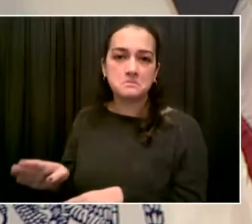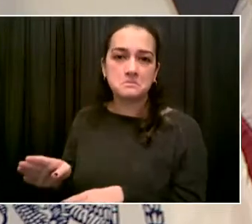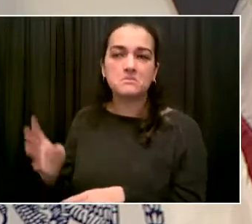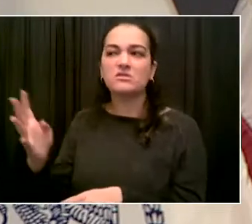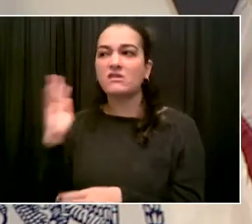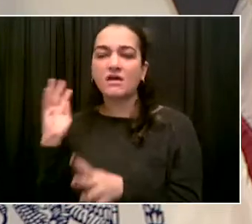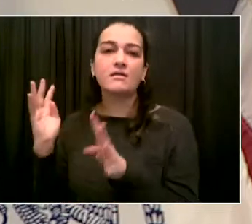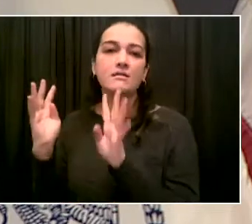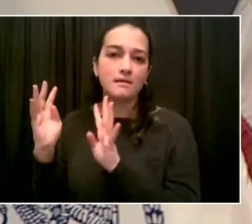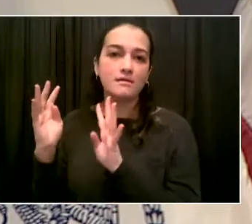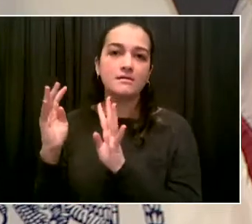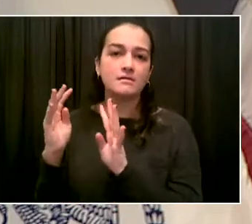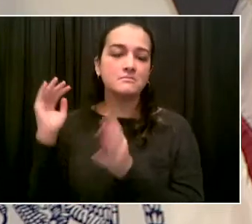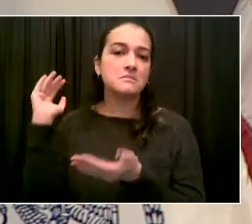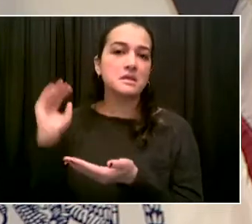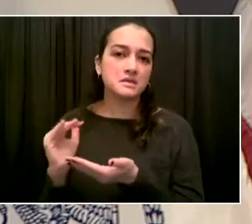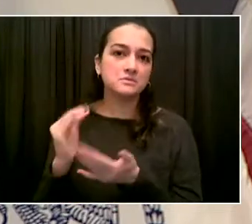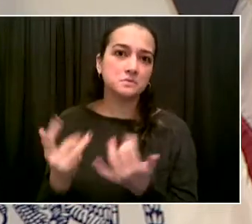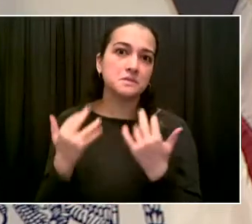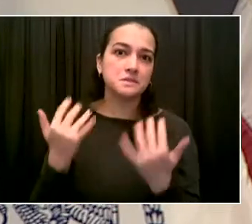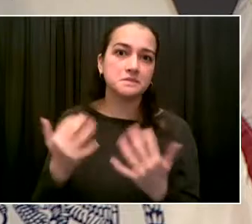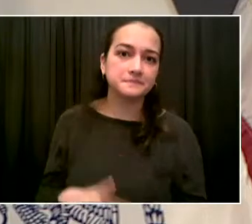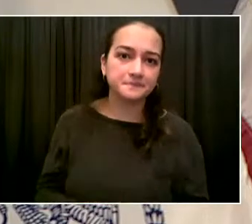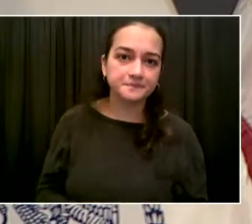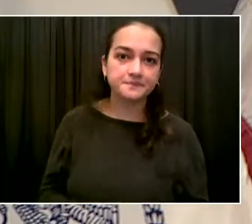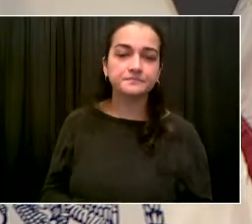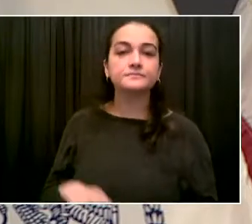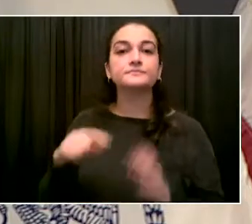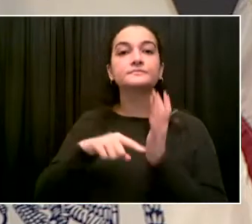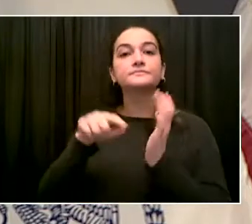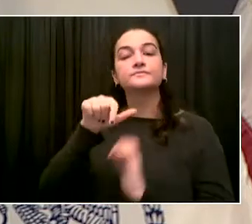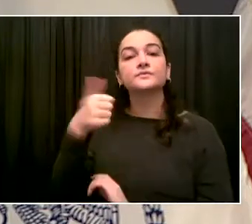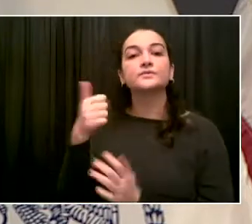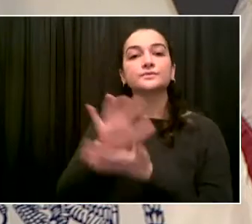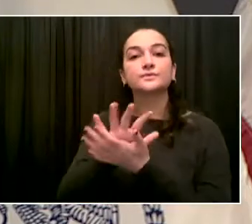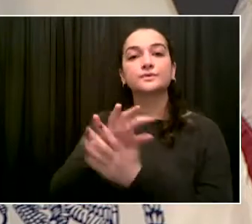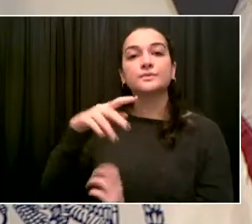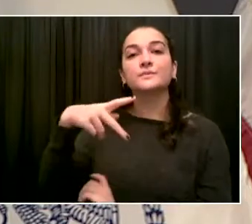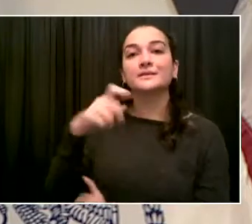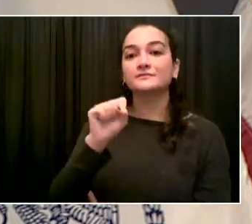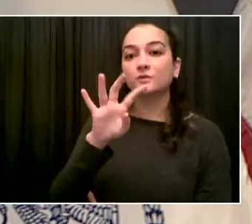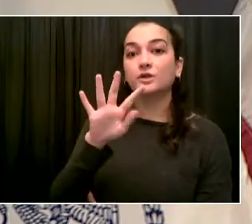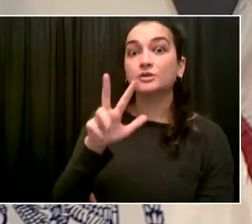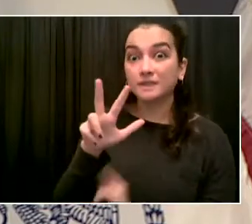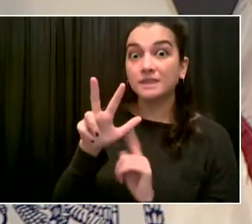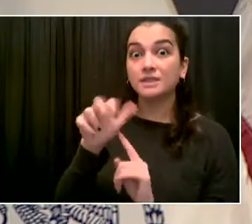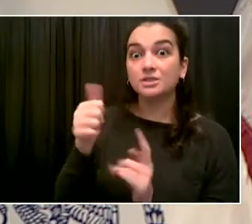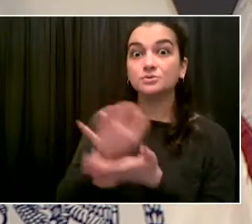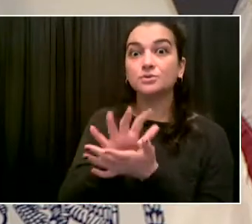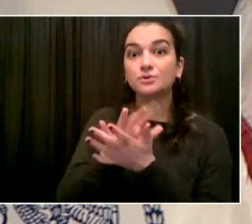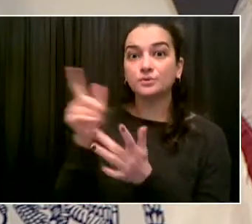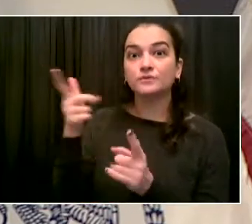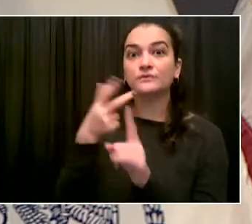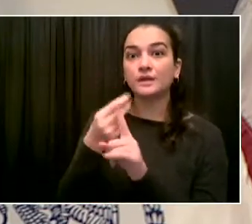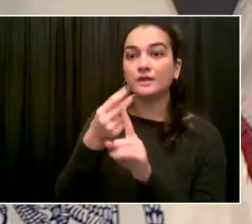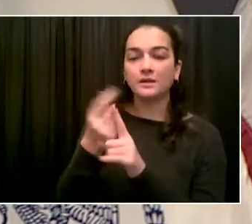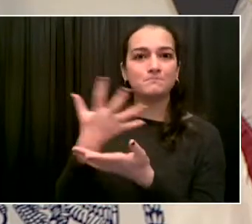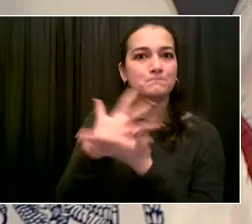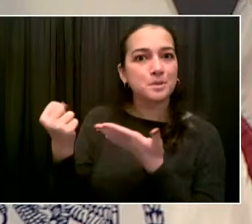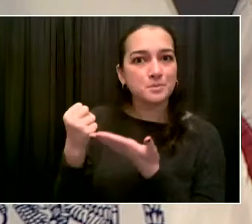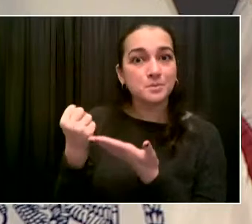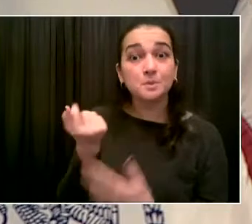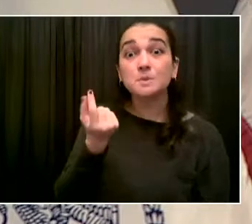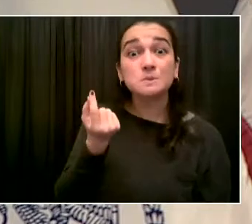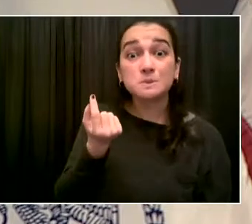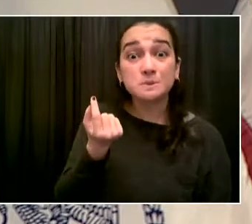there. So those adjustments were made, but there's still some to be fixed from yesterday for sure. So what we're saying is any school that was part of